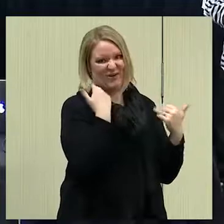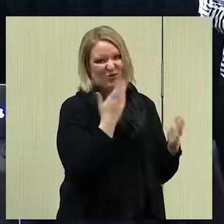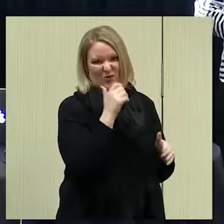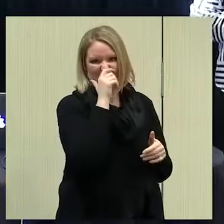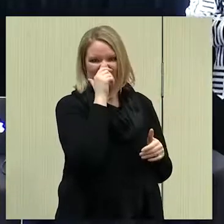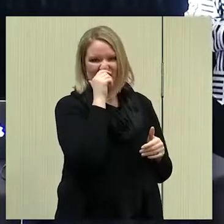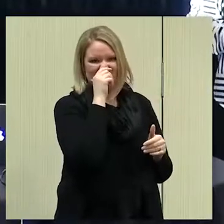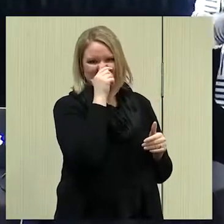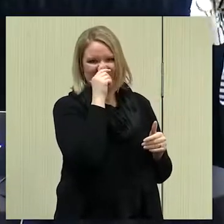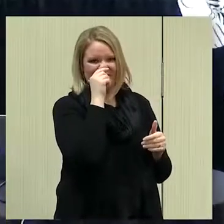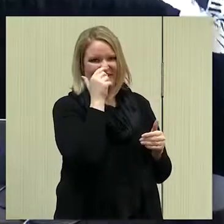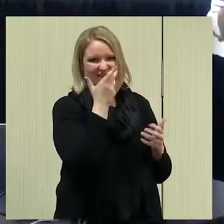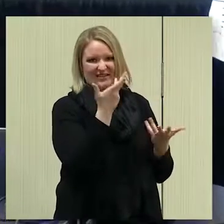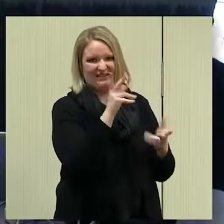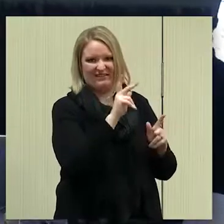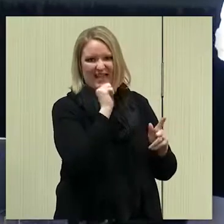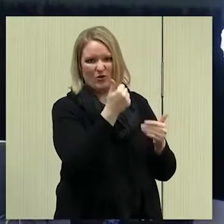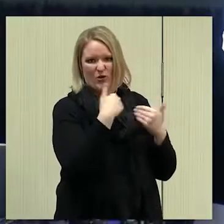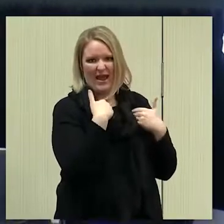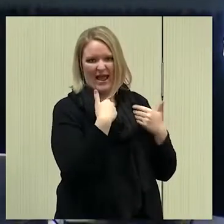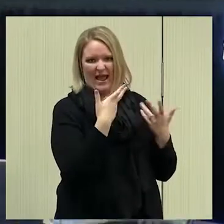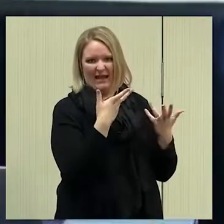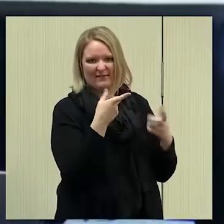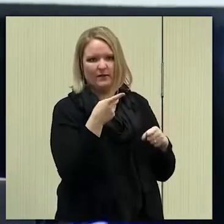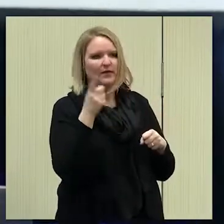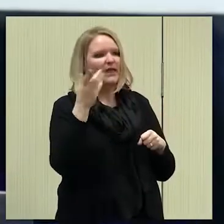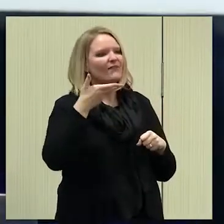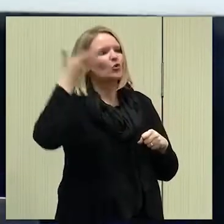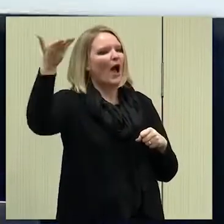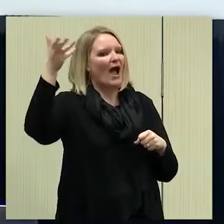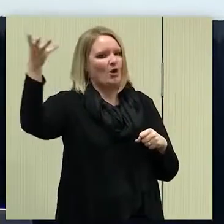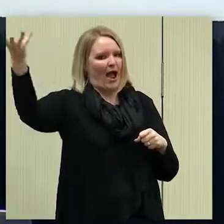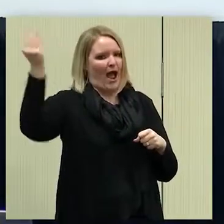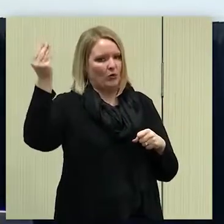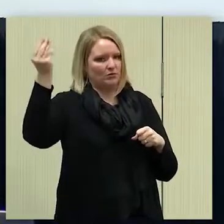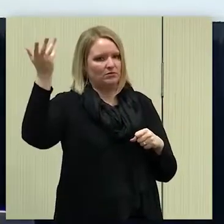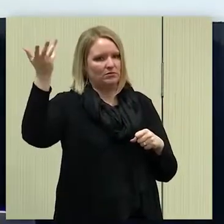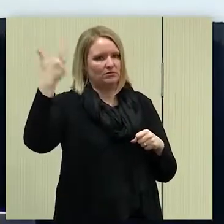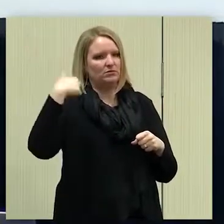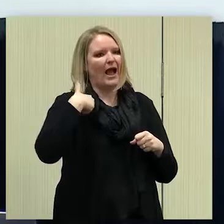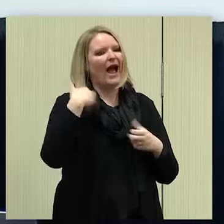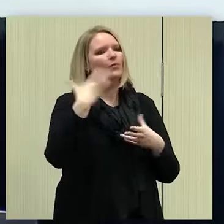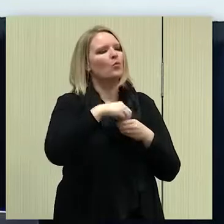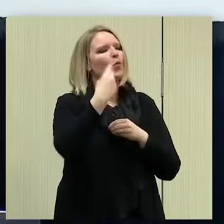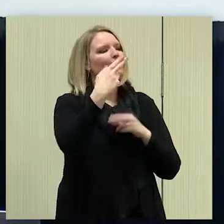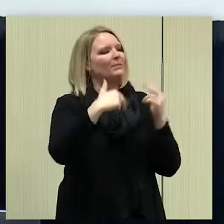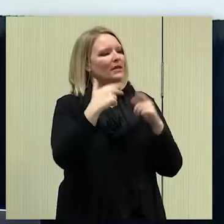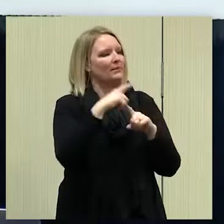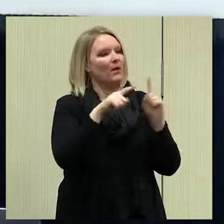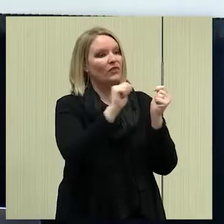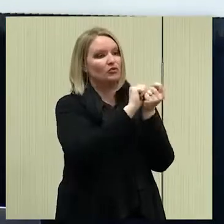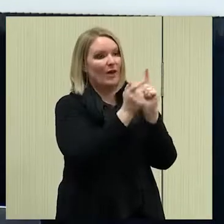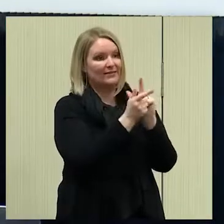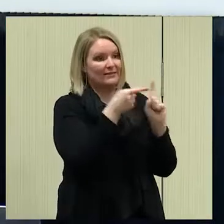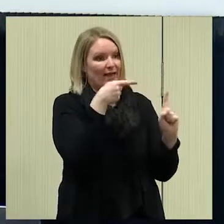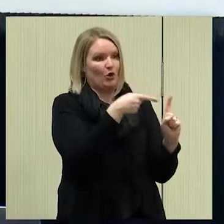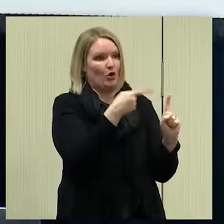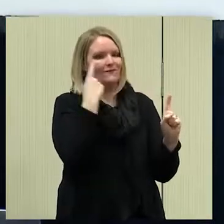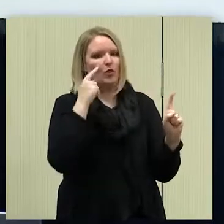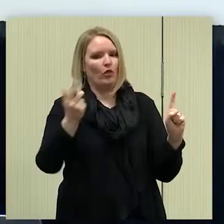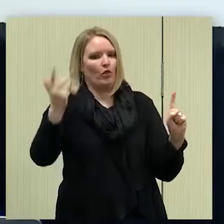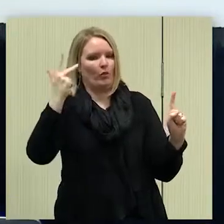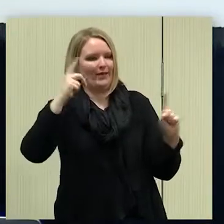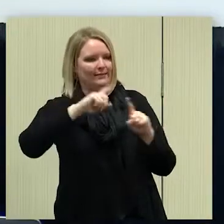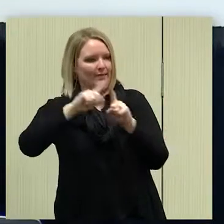don't have people to help with some of. They have to like hire out, and like I'm only in one building, but they have one translator for like 3